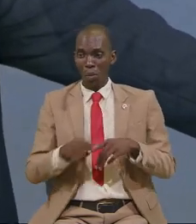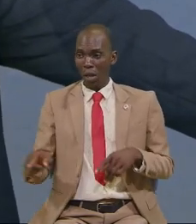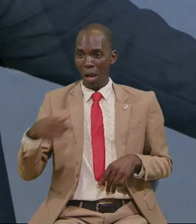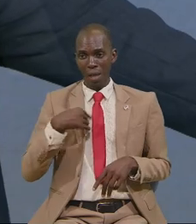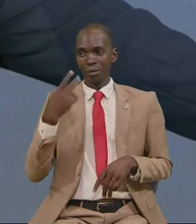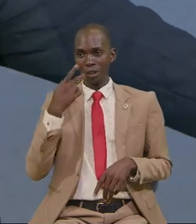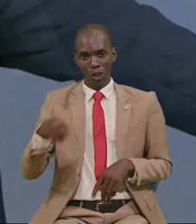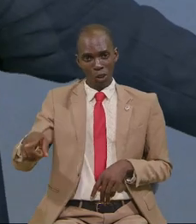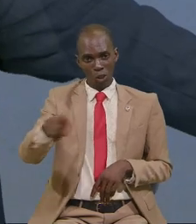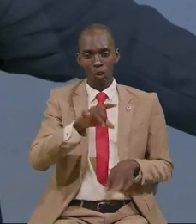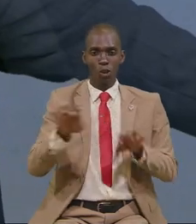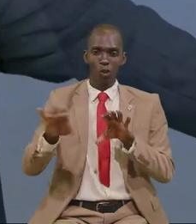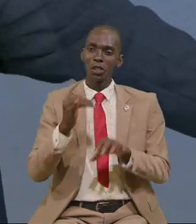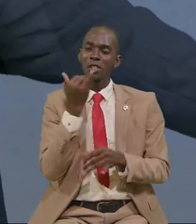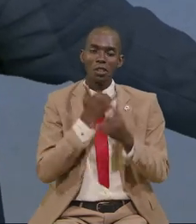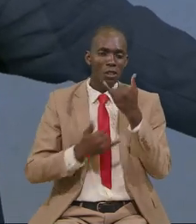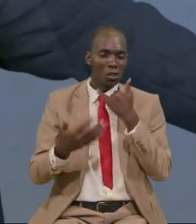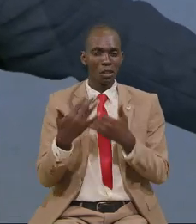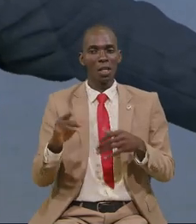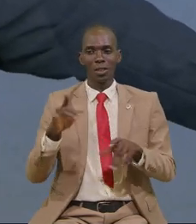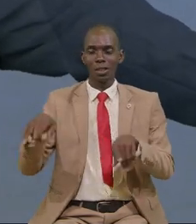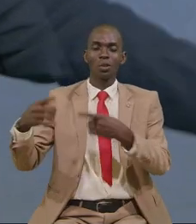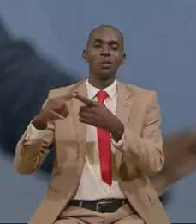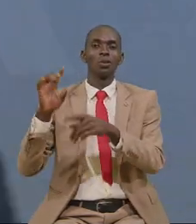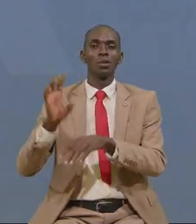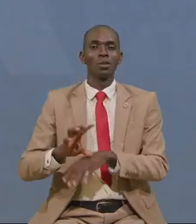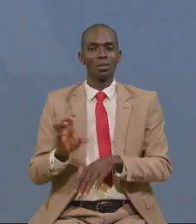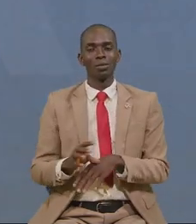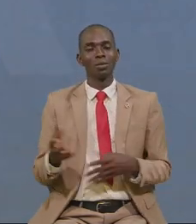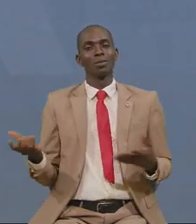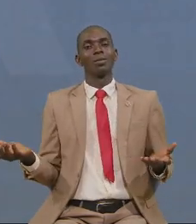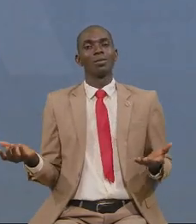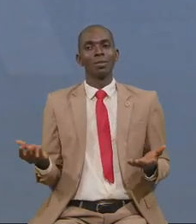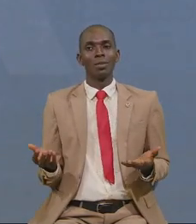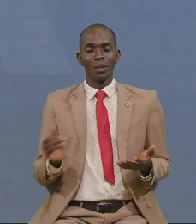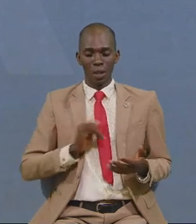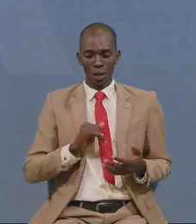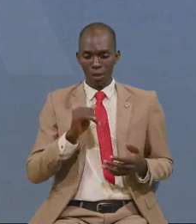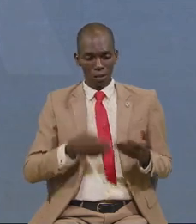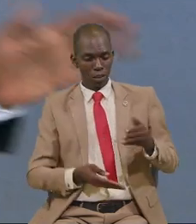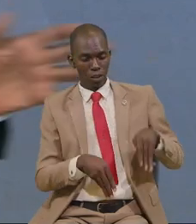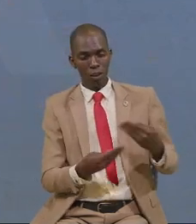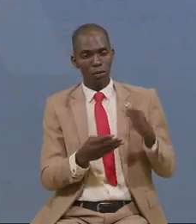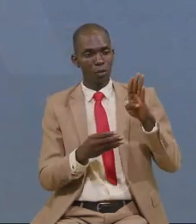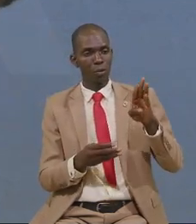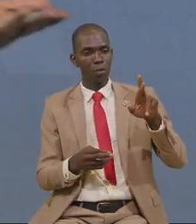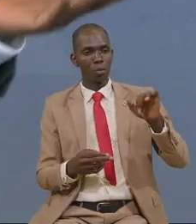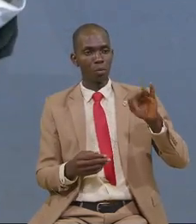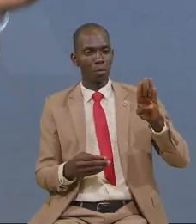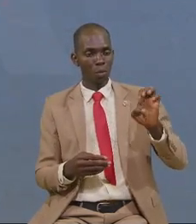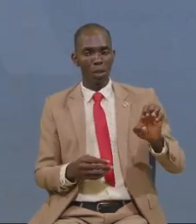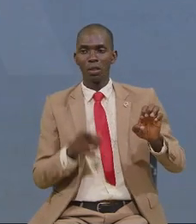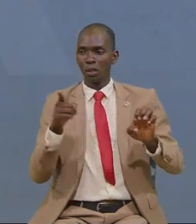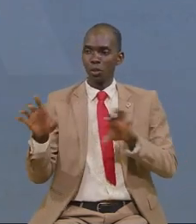I do. And they say they go to church. I bribe, they bribe. I commit this, they